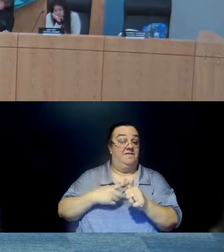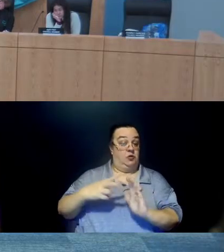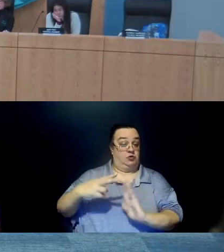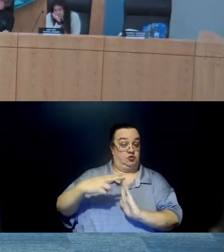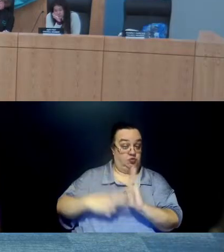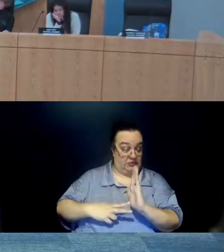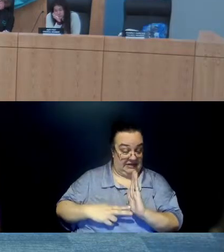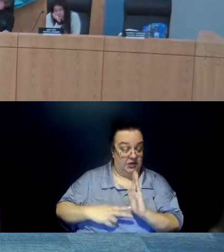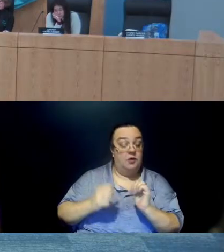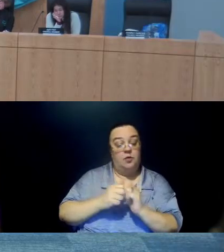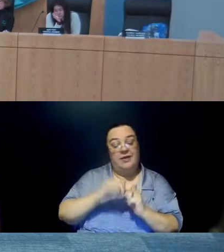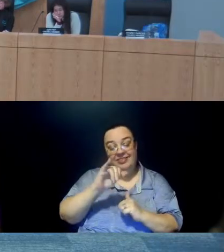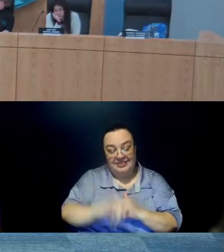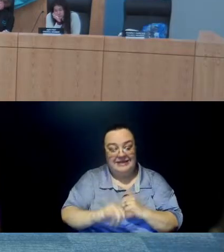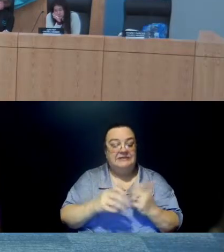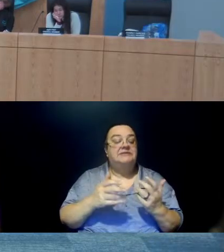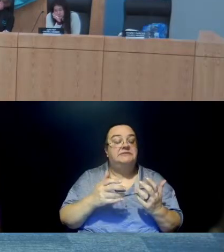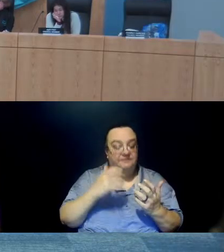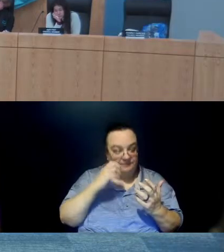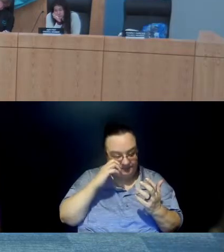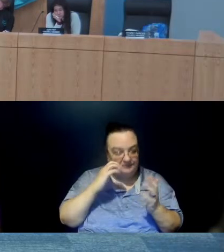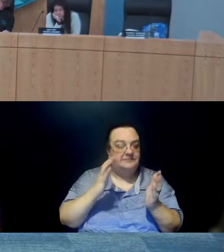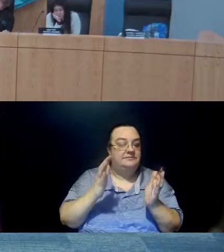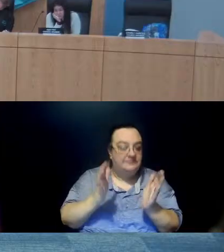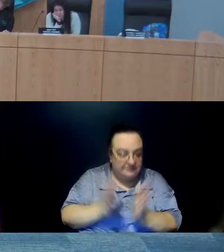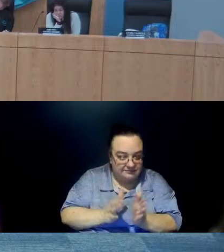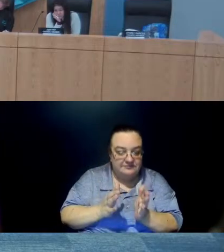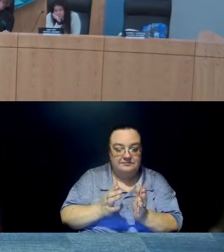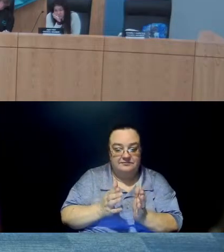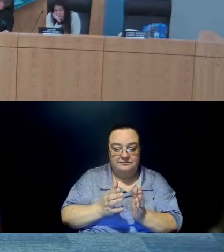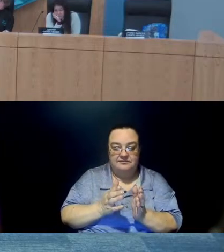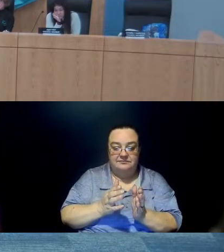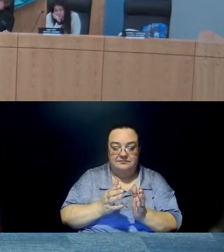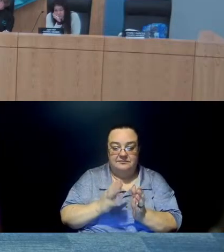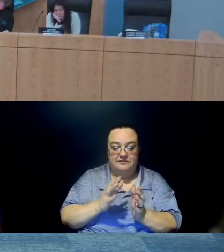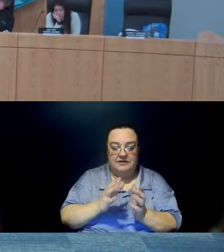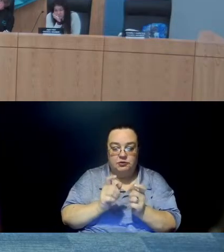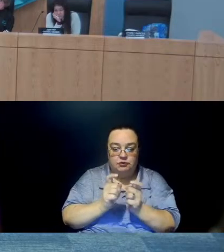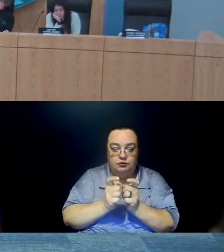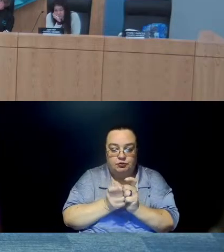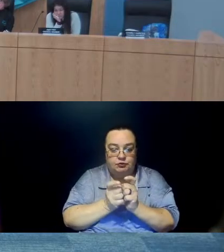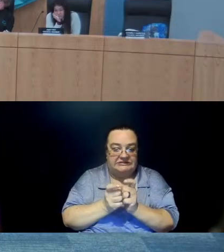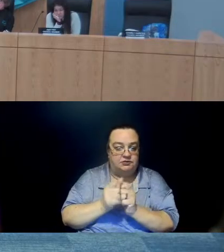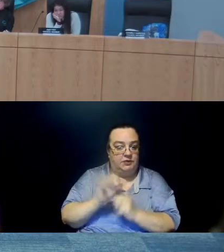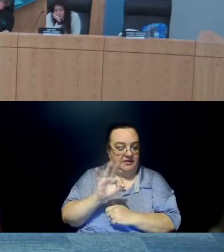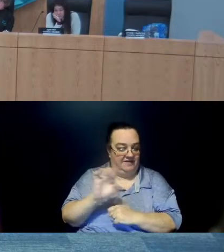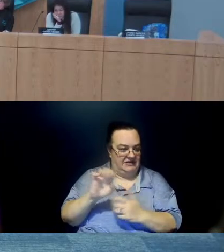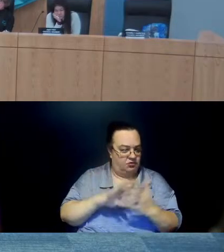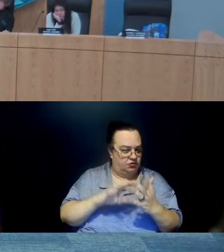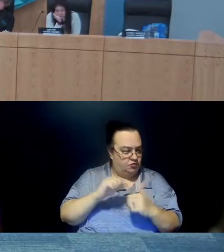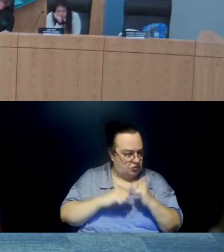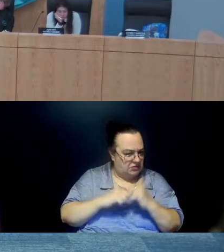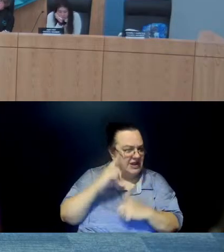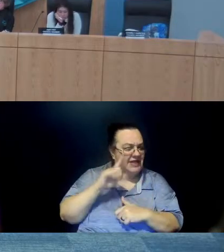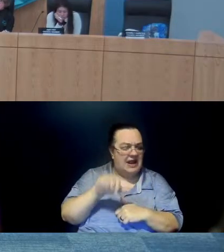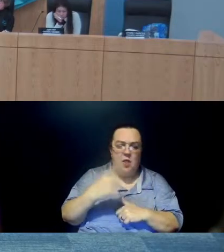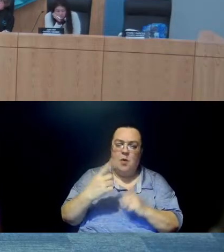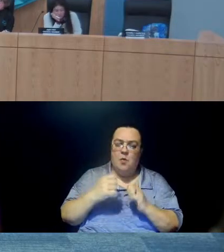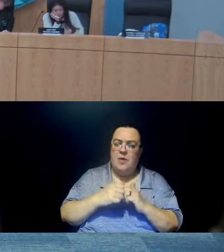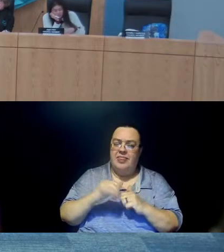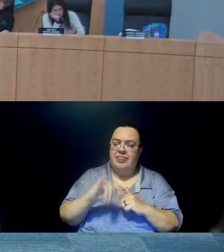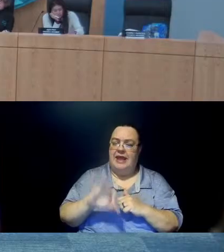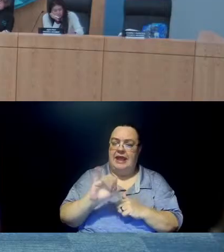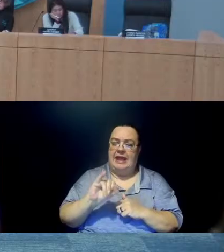these small bore tweaks to the fee structure, and I think there was one other, maybe the infractions.